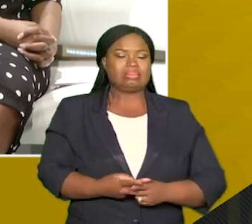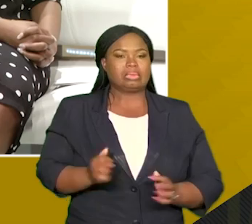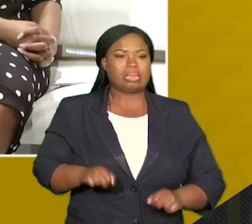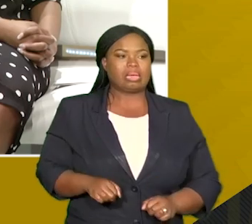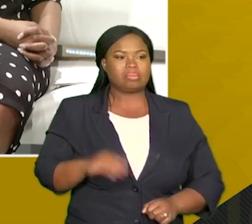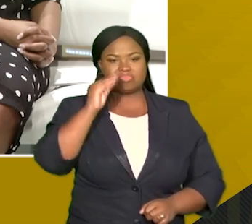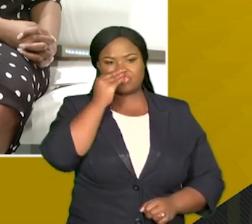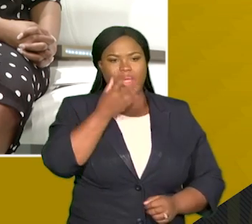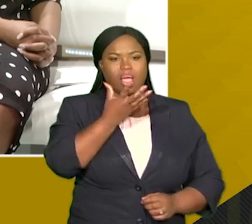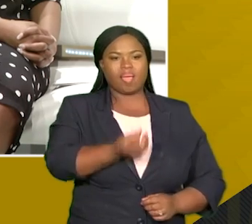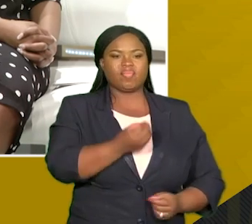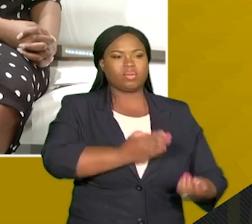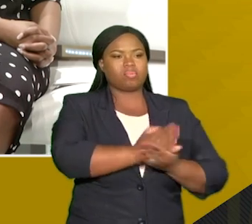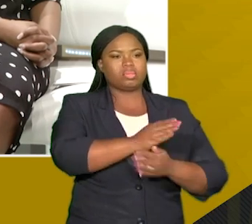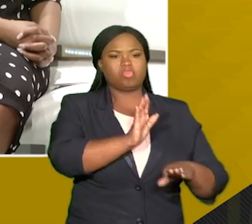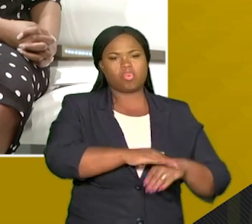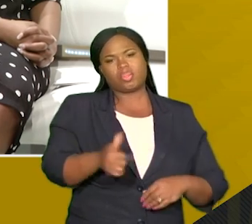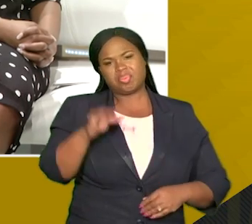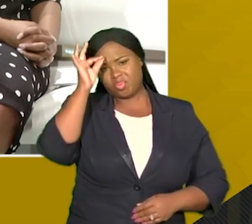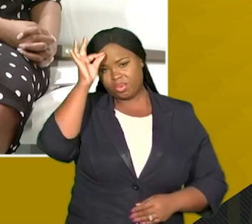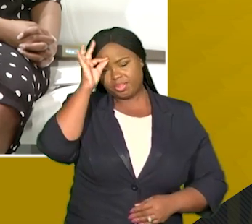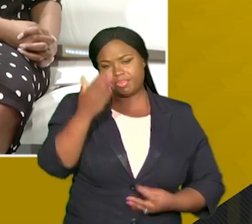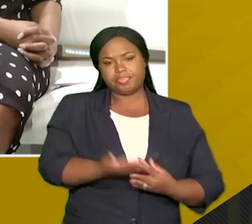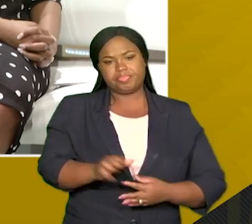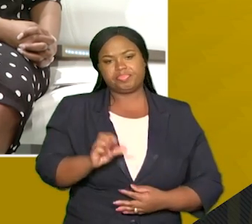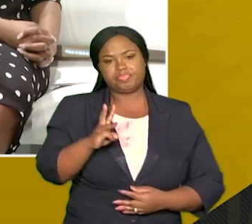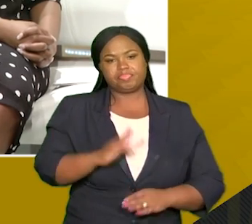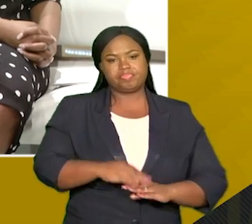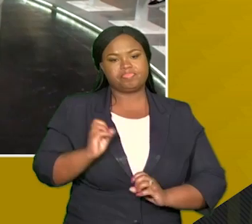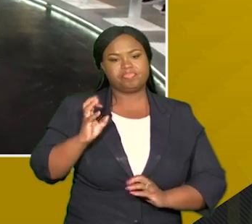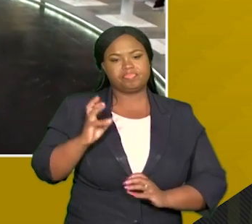igebengu izona inamalungelo ukudlula wona amaphoyisa? Asambe sebreaking sabo after this.